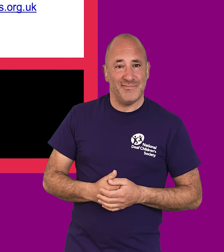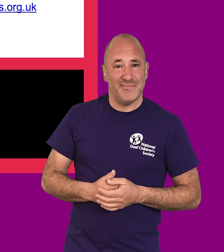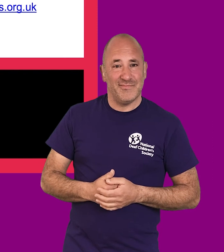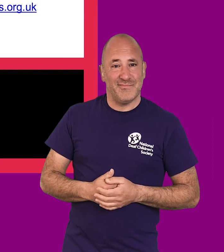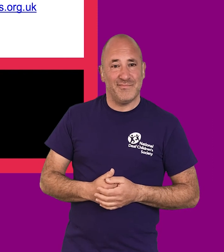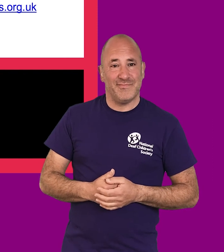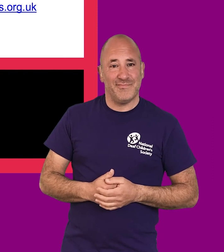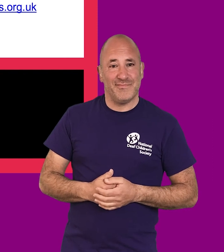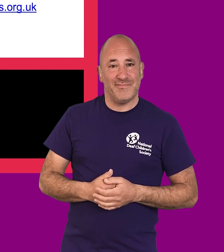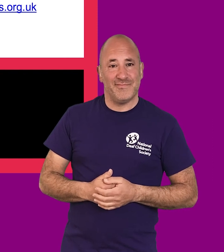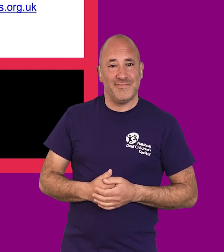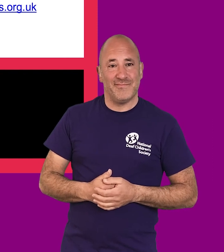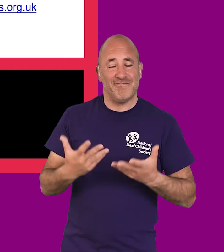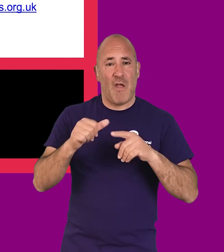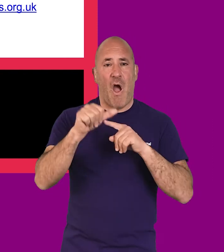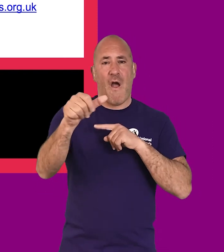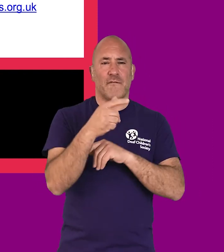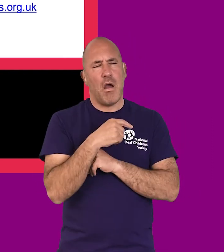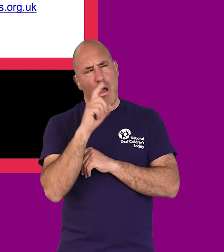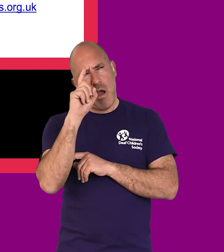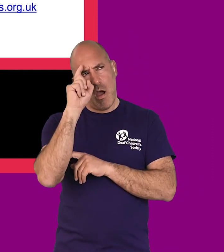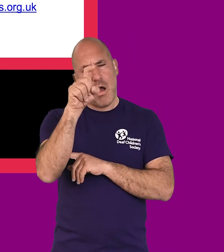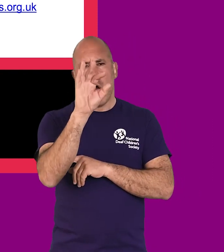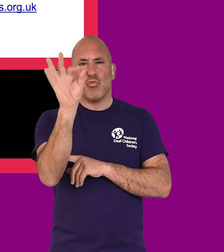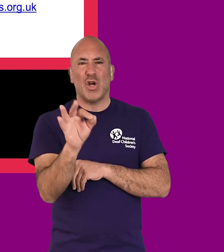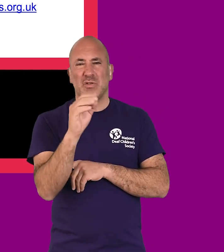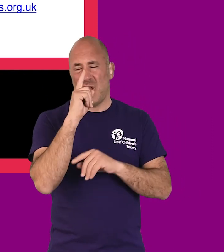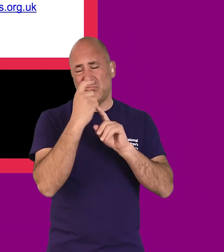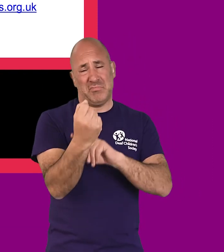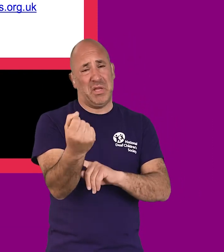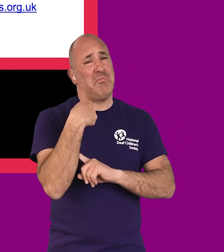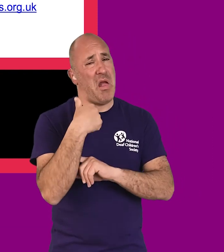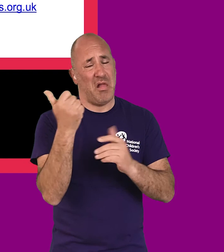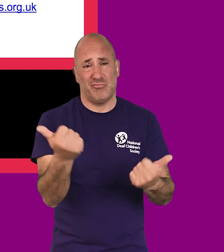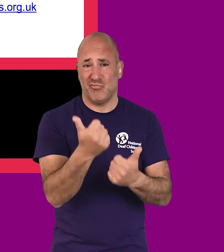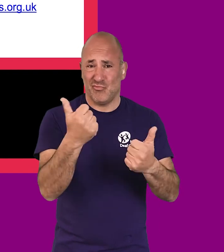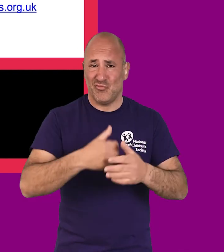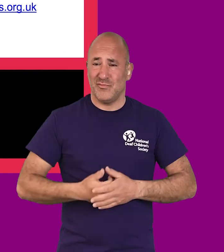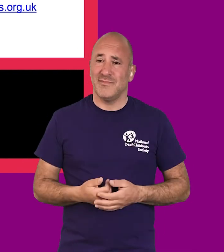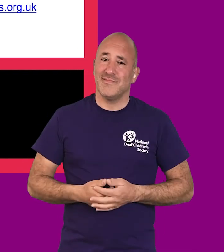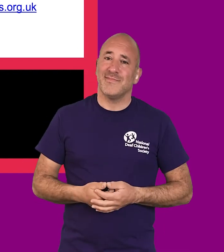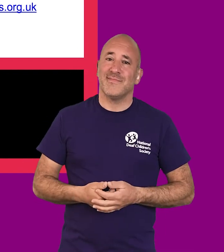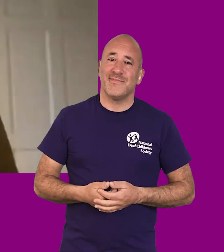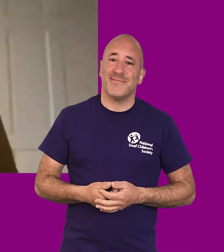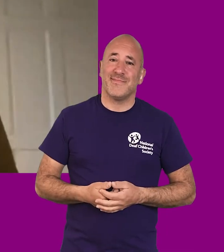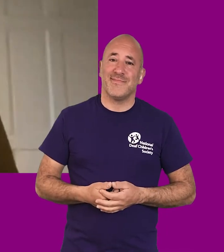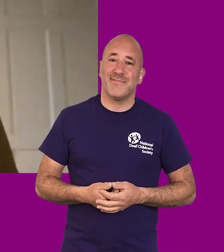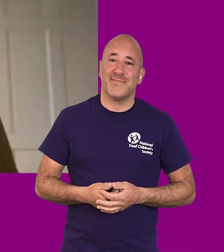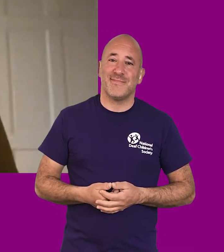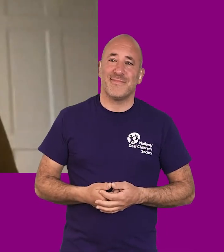on the screen. If you have any questions, you think of afterwards, you are feel free to email us.